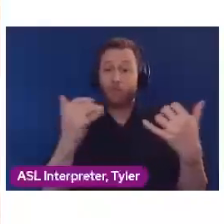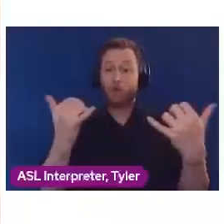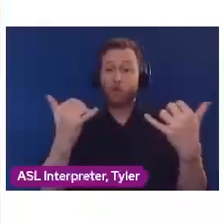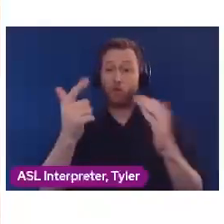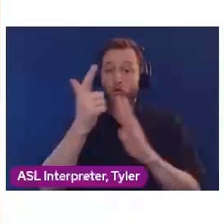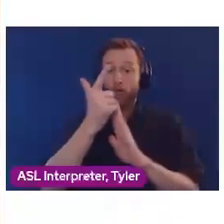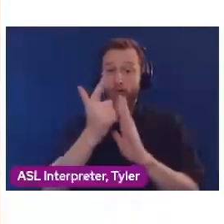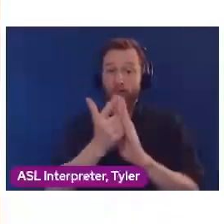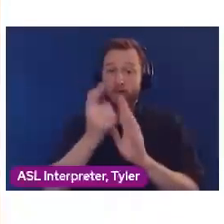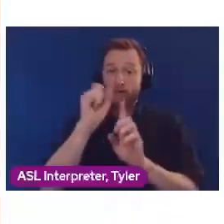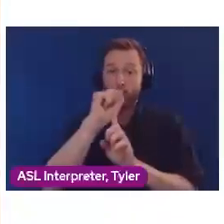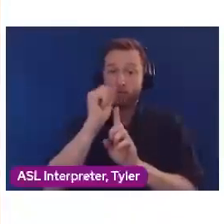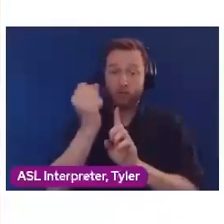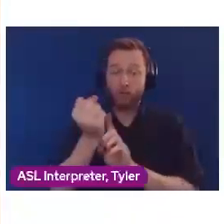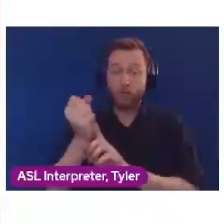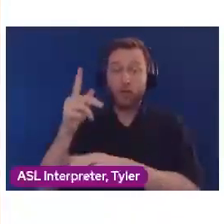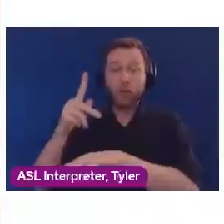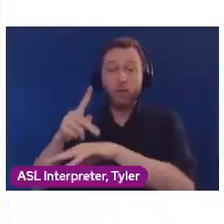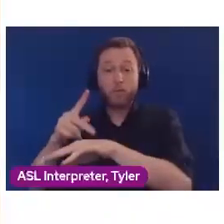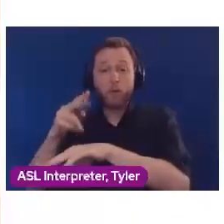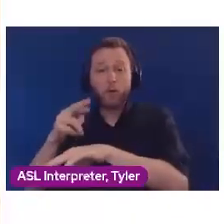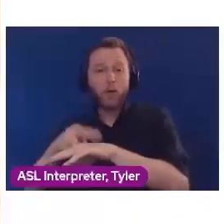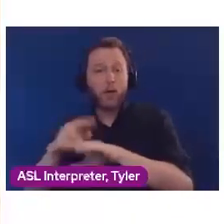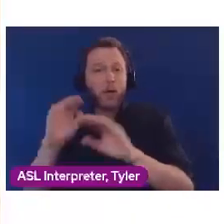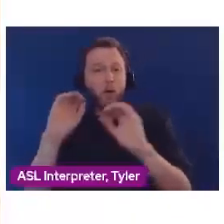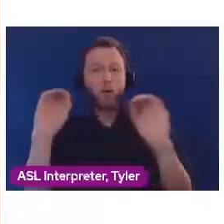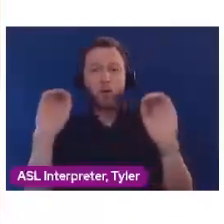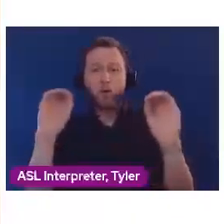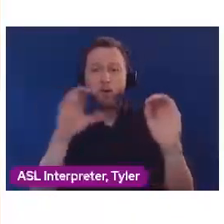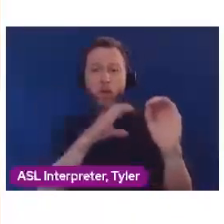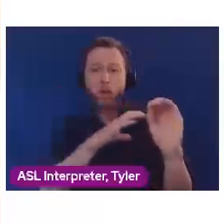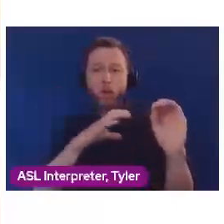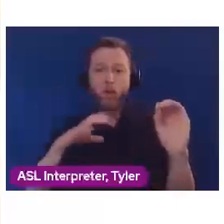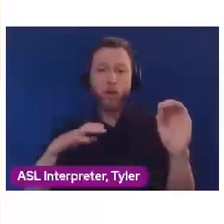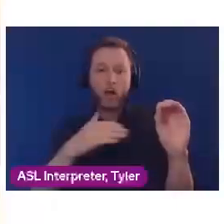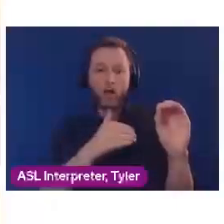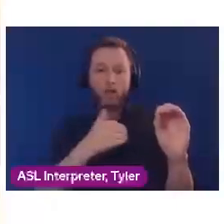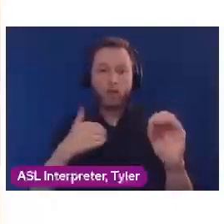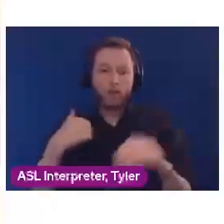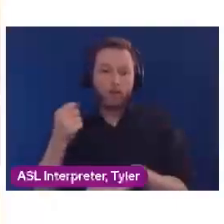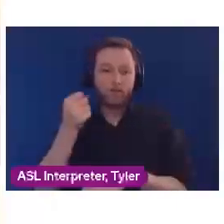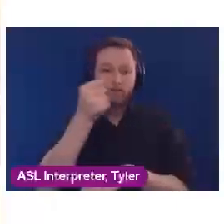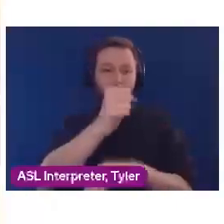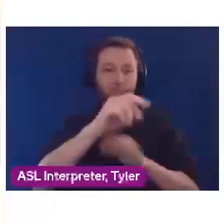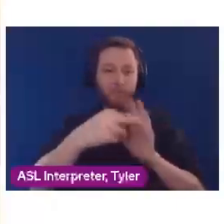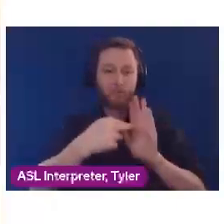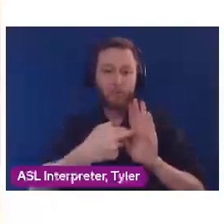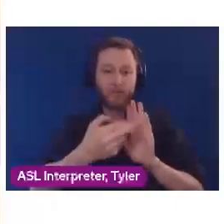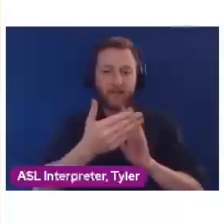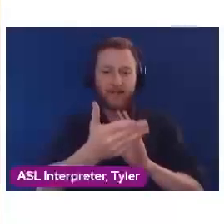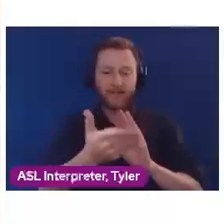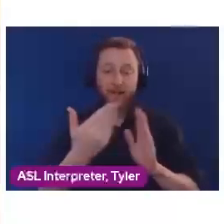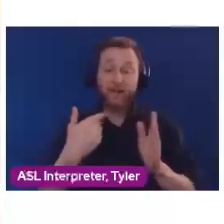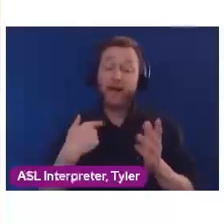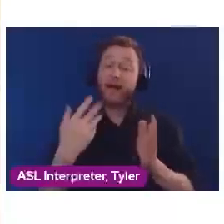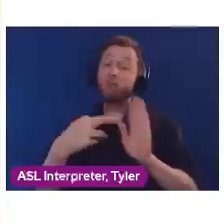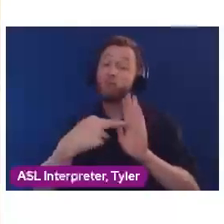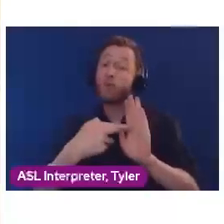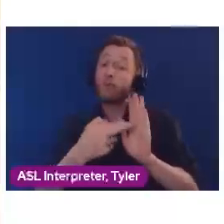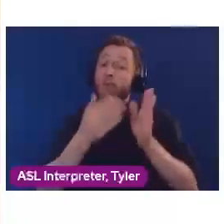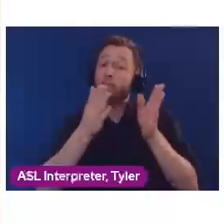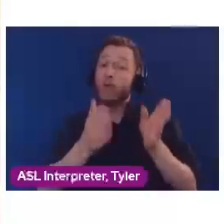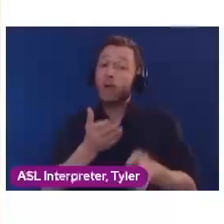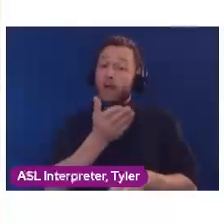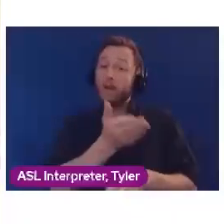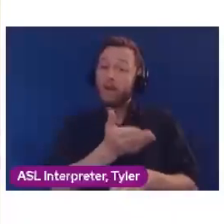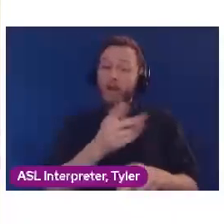a voting member in Congress. They have a non-voting representative, but if any